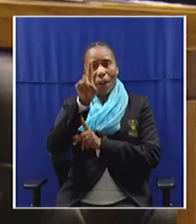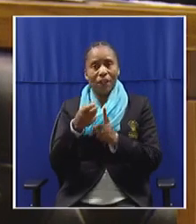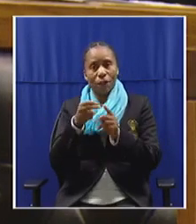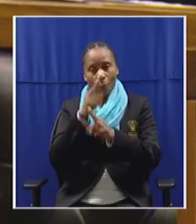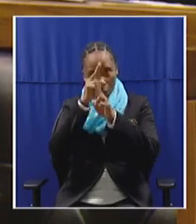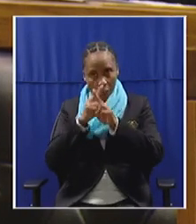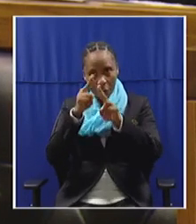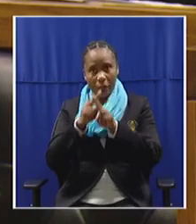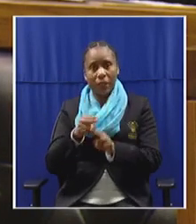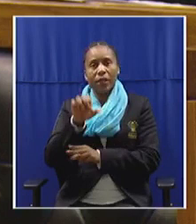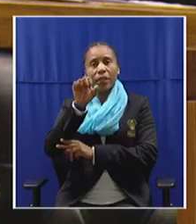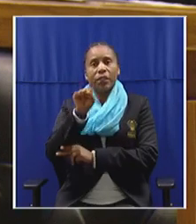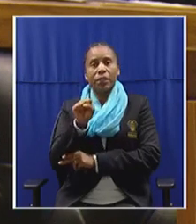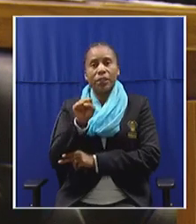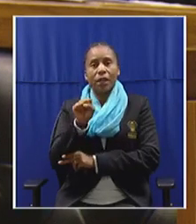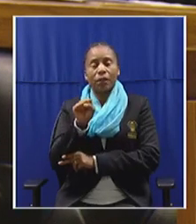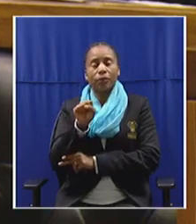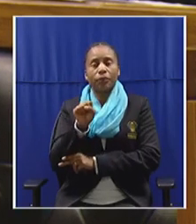Honorable Steenhuisen.